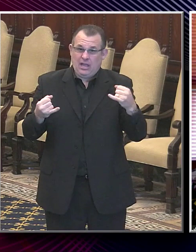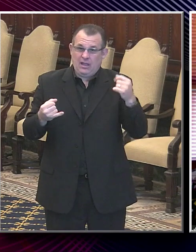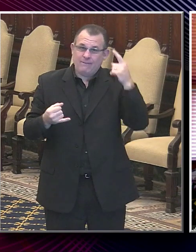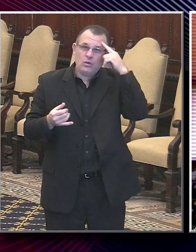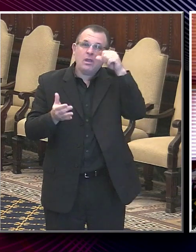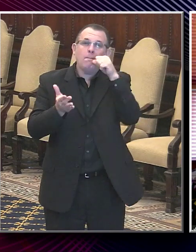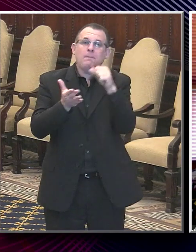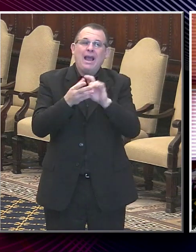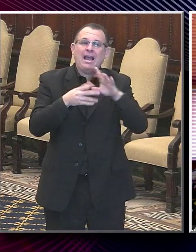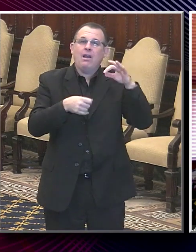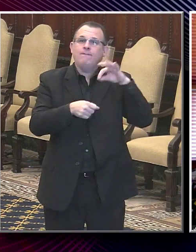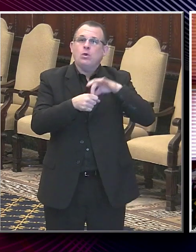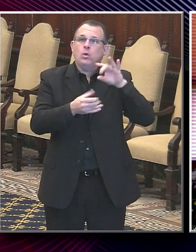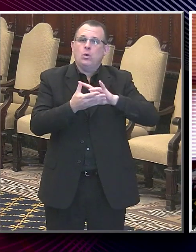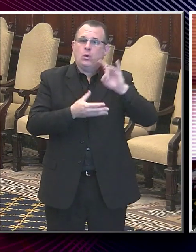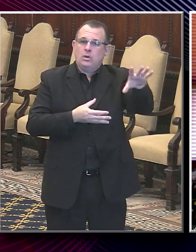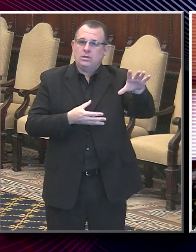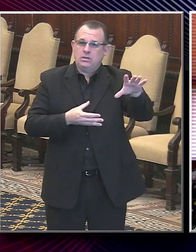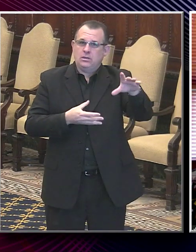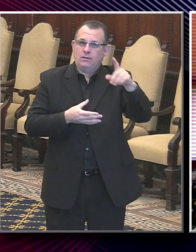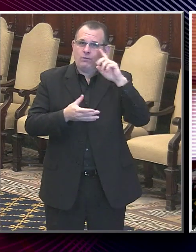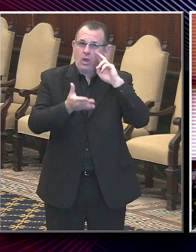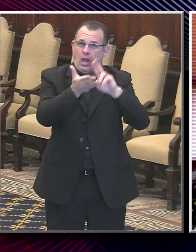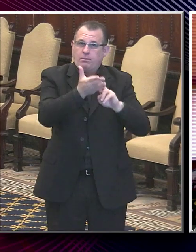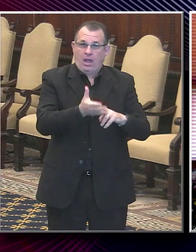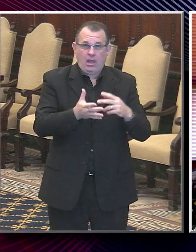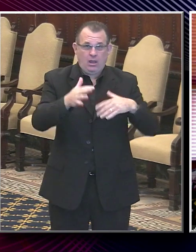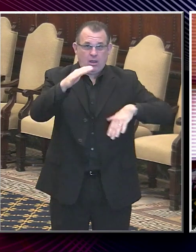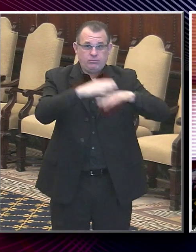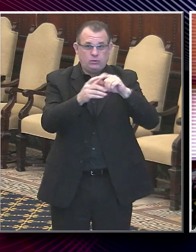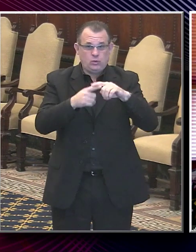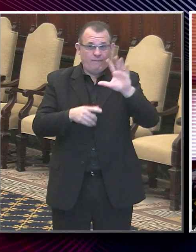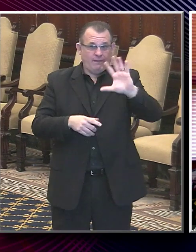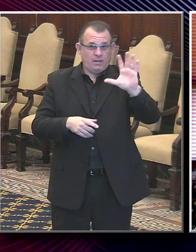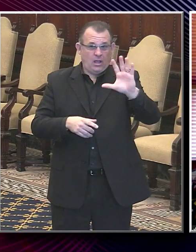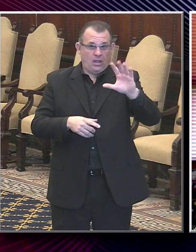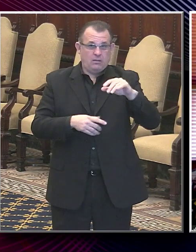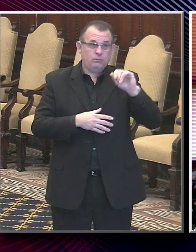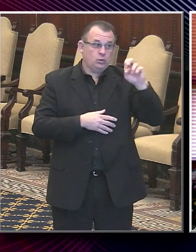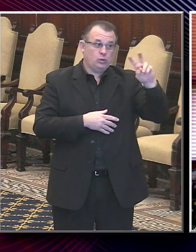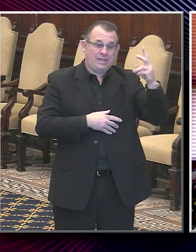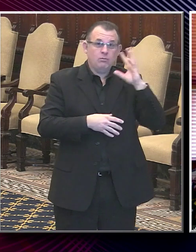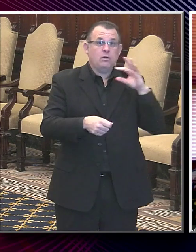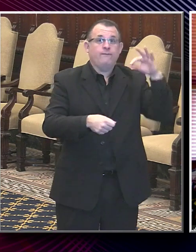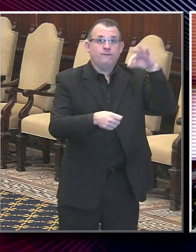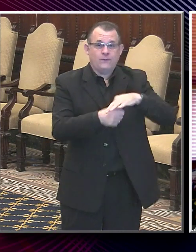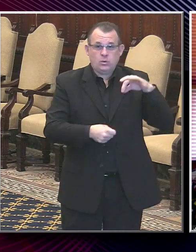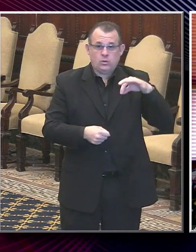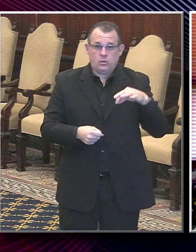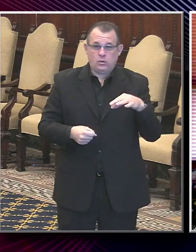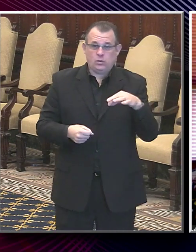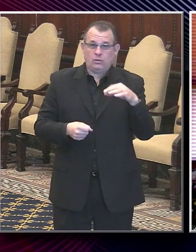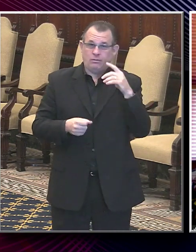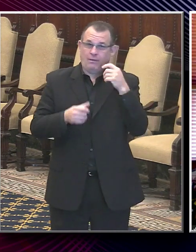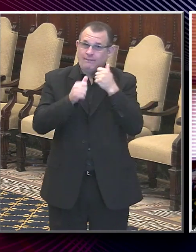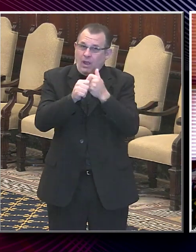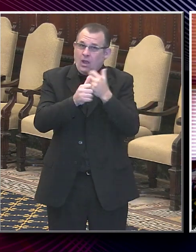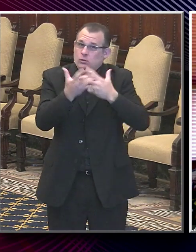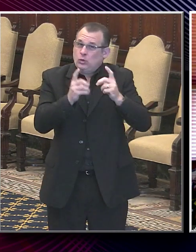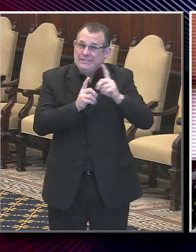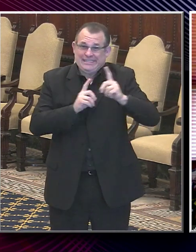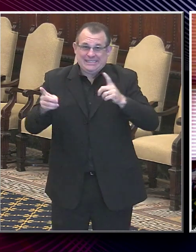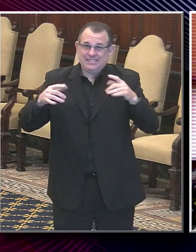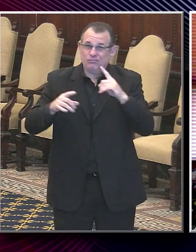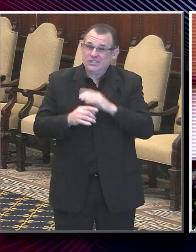for the primary election on June 2nd. Because of the continued need for social distancing, conducting an election in person will present new